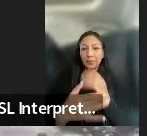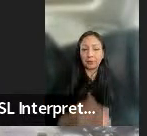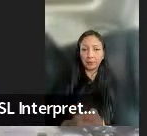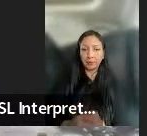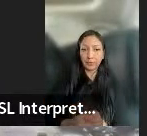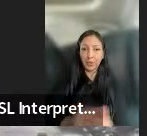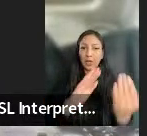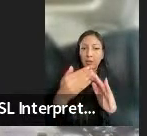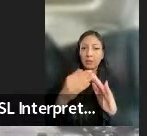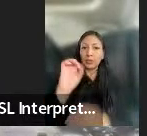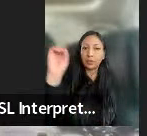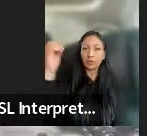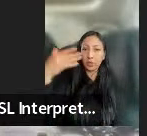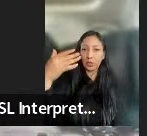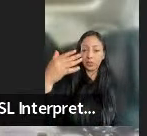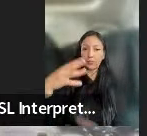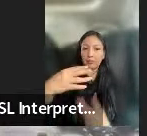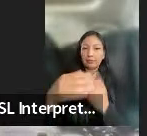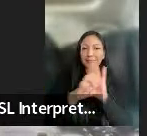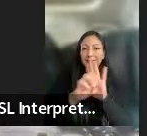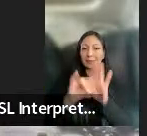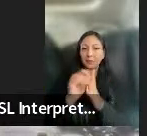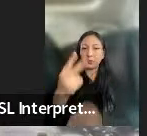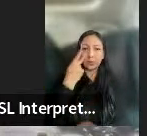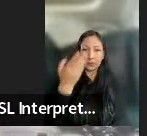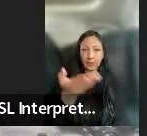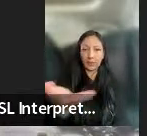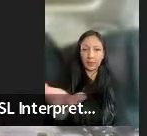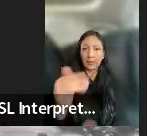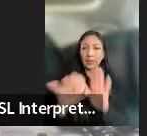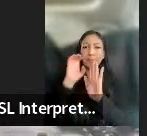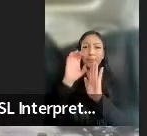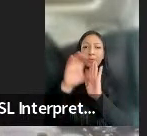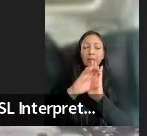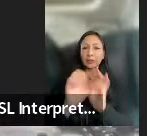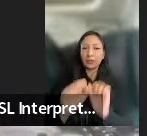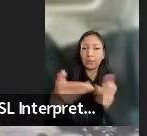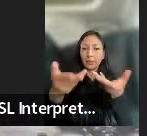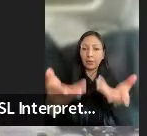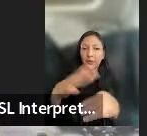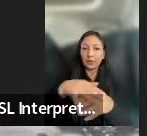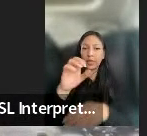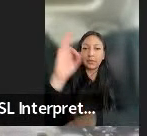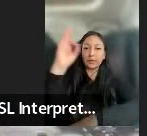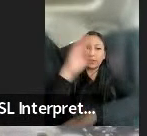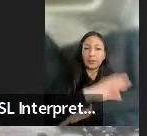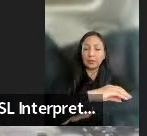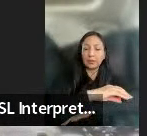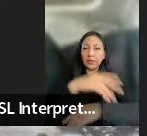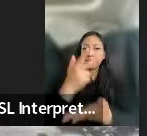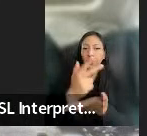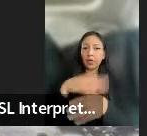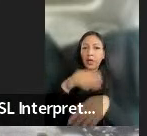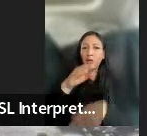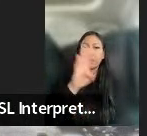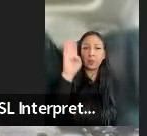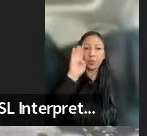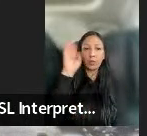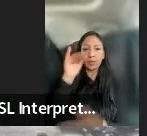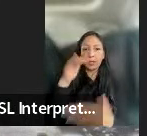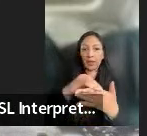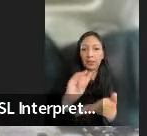Community solar, such as the example that you see here in this illustration proposed in Sunset Park in Brooklyn at the Brooklyn Army